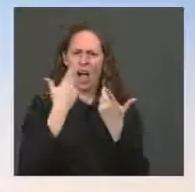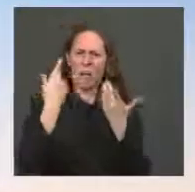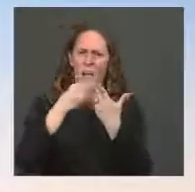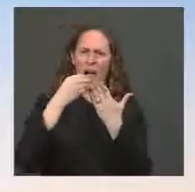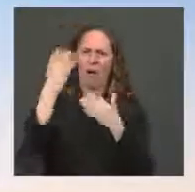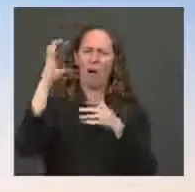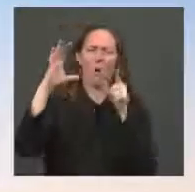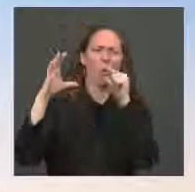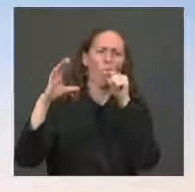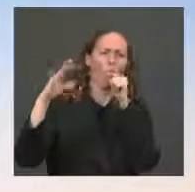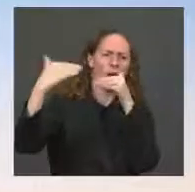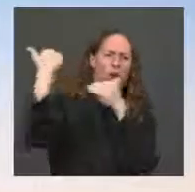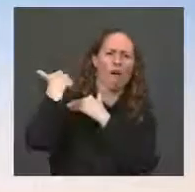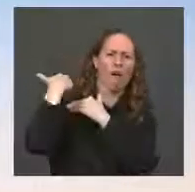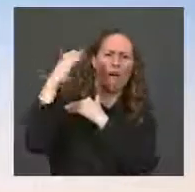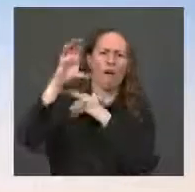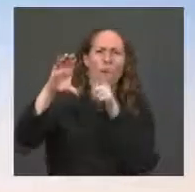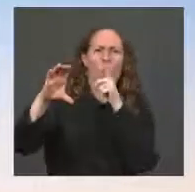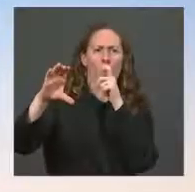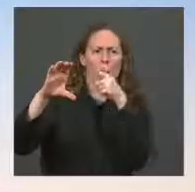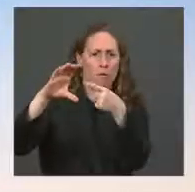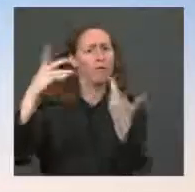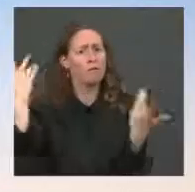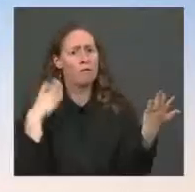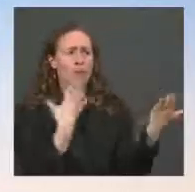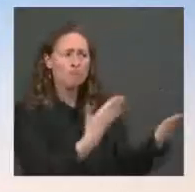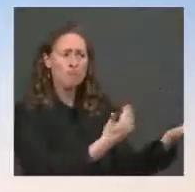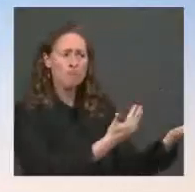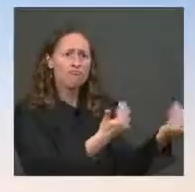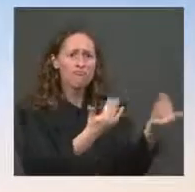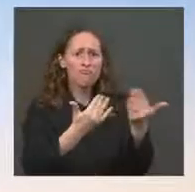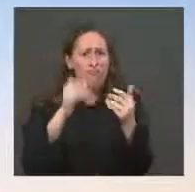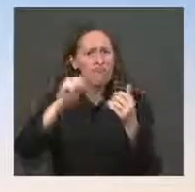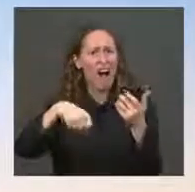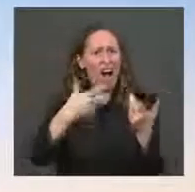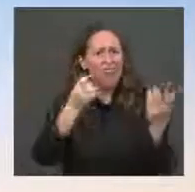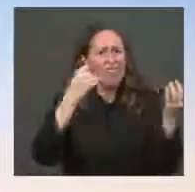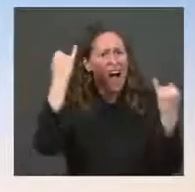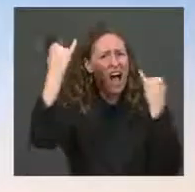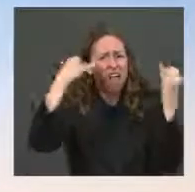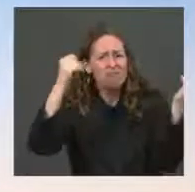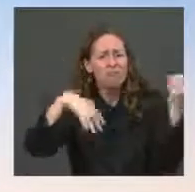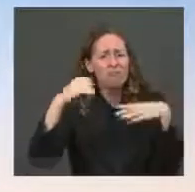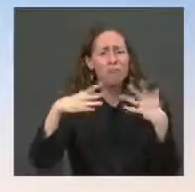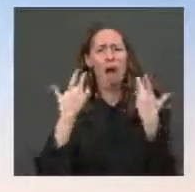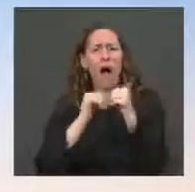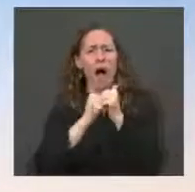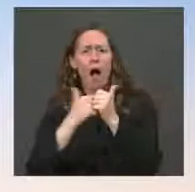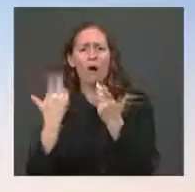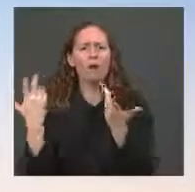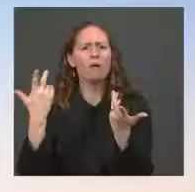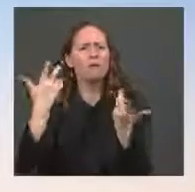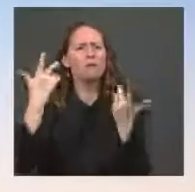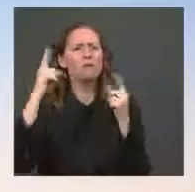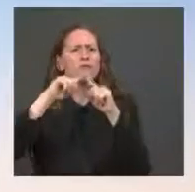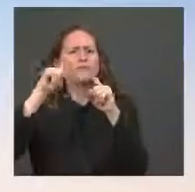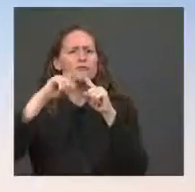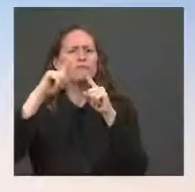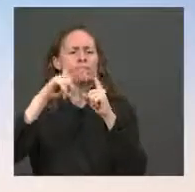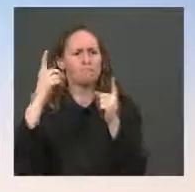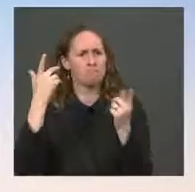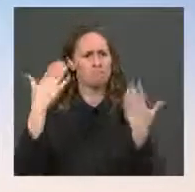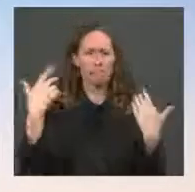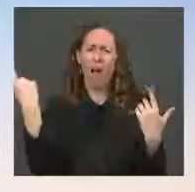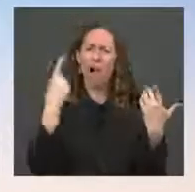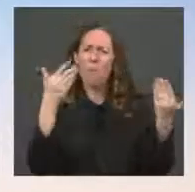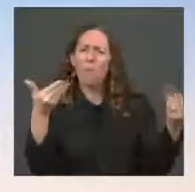to put things forward, things they'd like to see in the package, revenue raisers that they could see in the package. But no, we don't believe that violates our